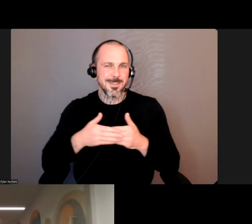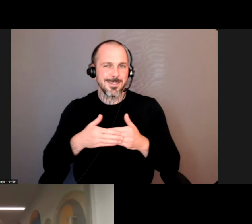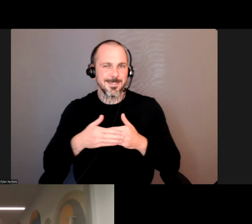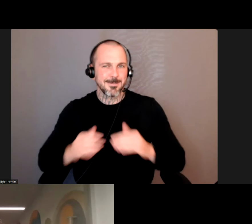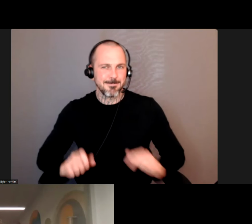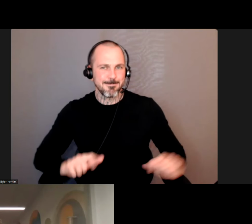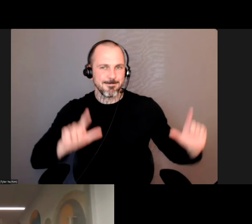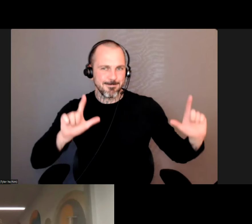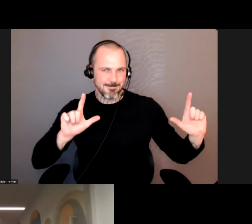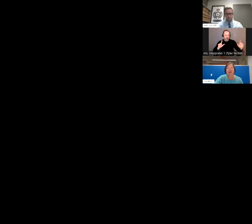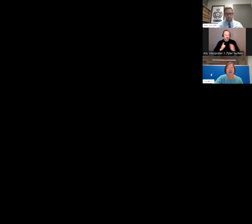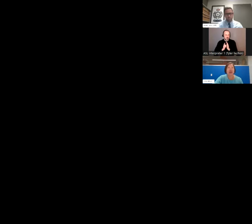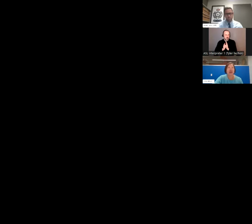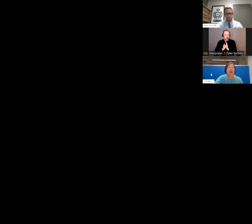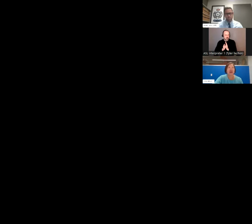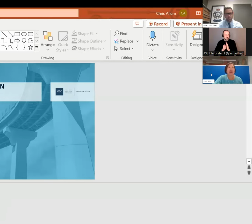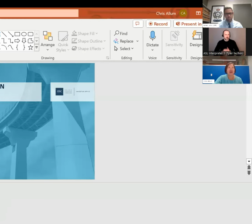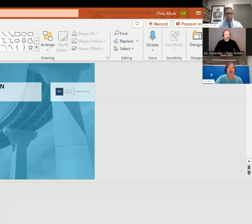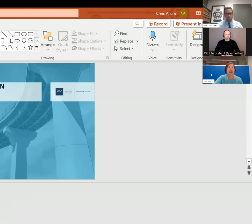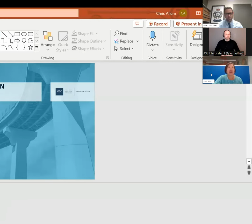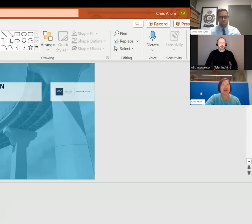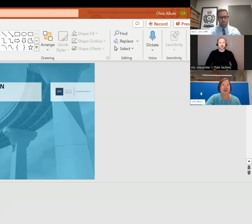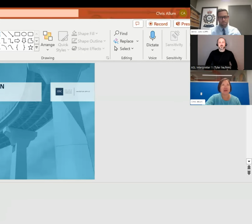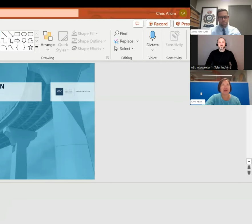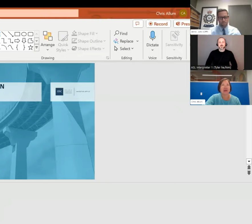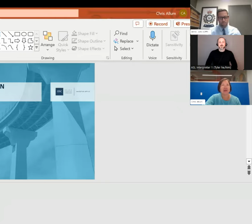me a moment while we get this going.